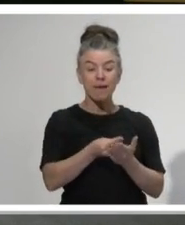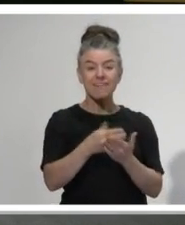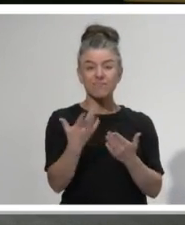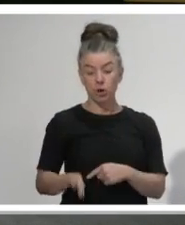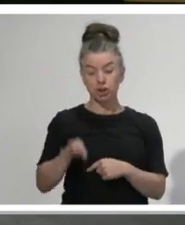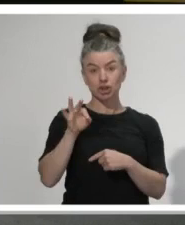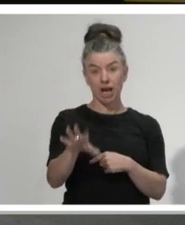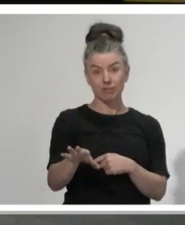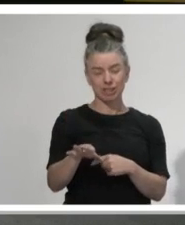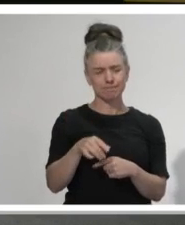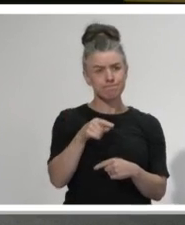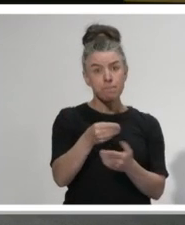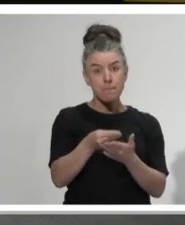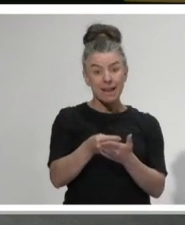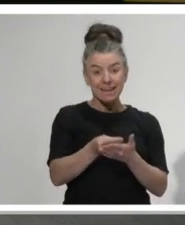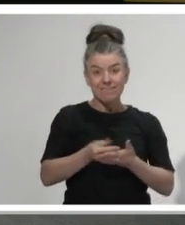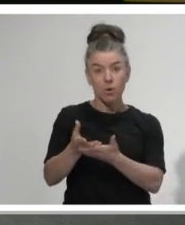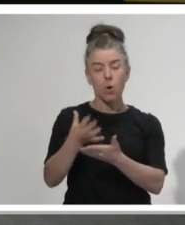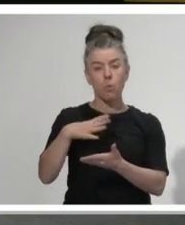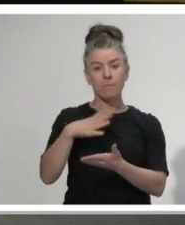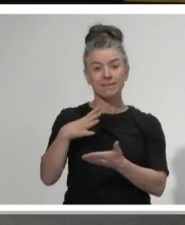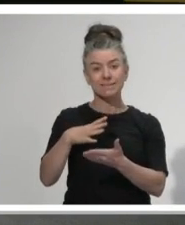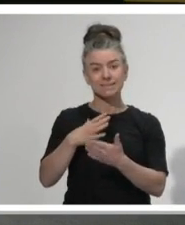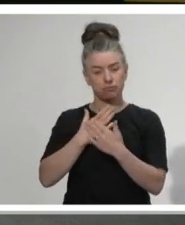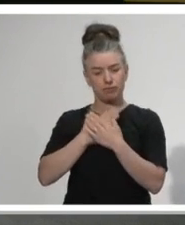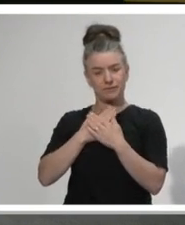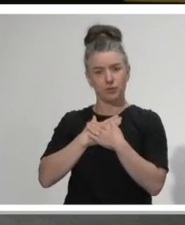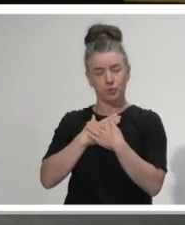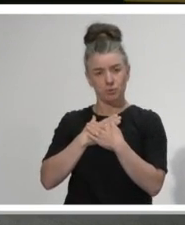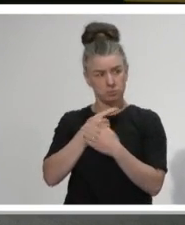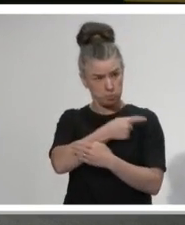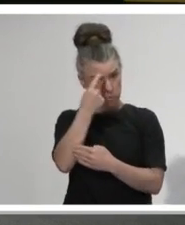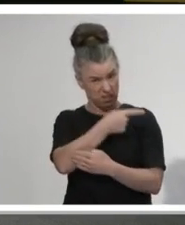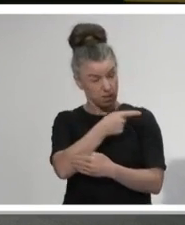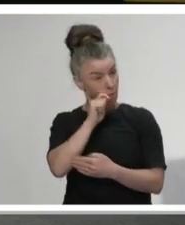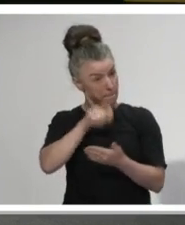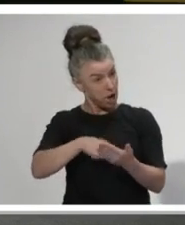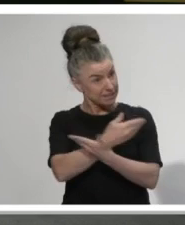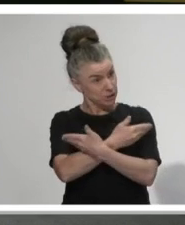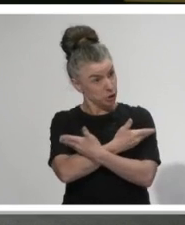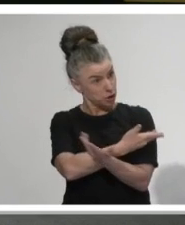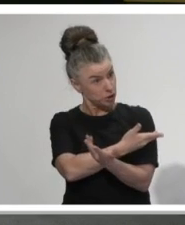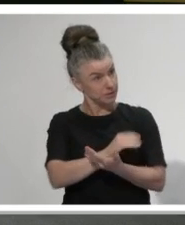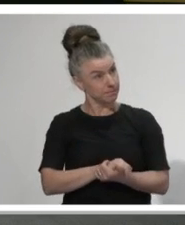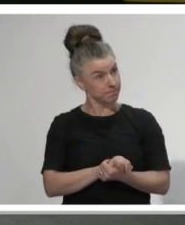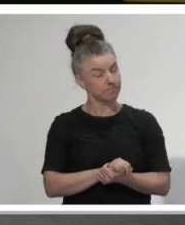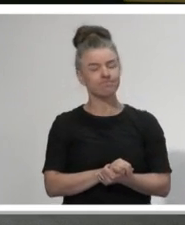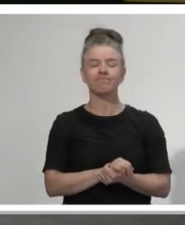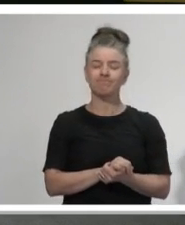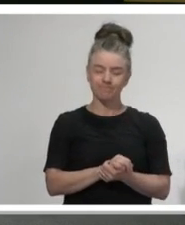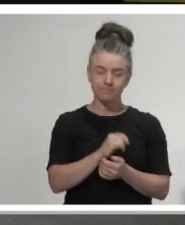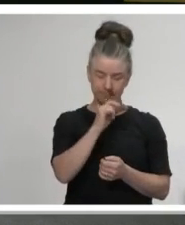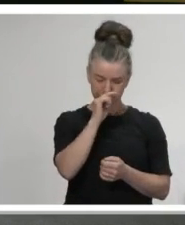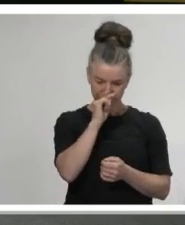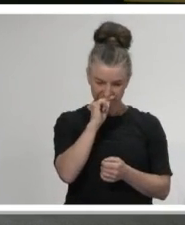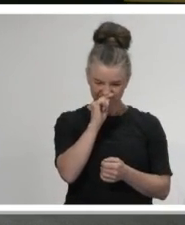actually been raised for Women's Refuge. What do you think about this innovative idea, and would you consider buying one? Well, I think, you know, it's fantastic that